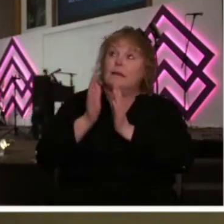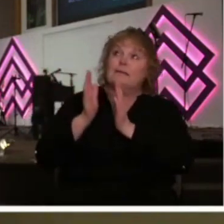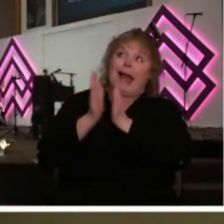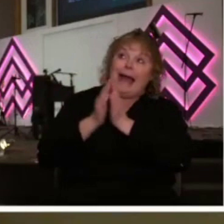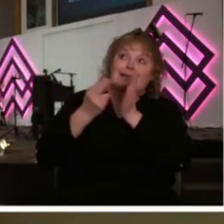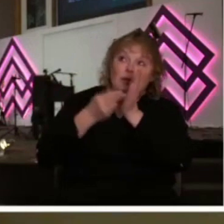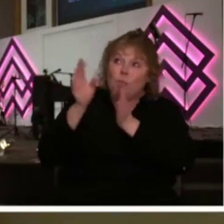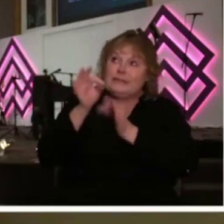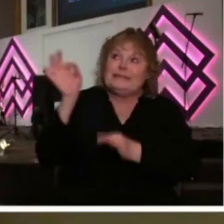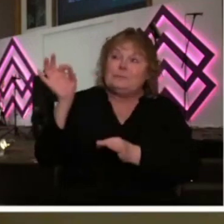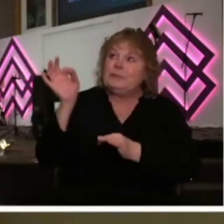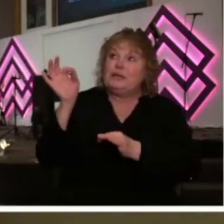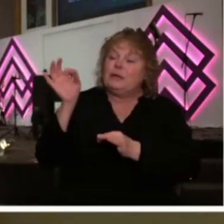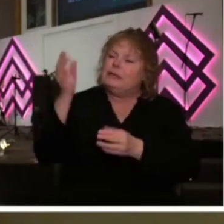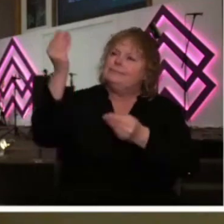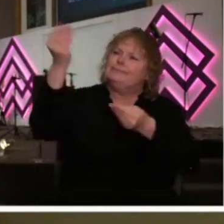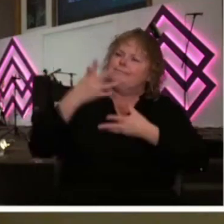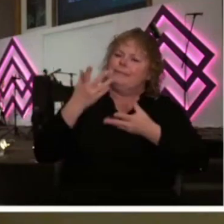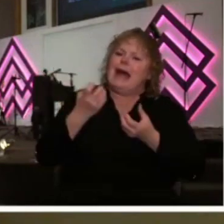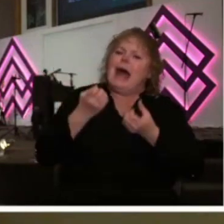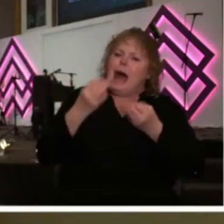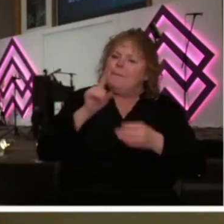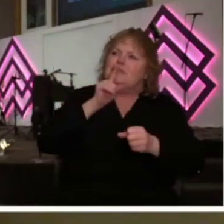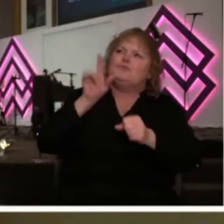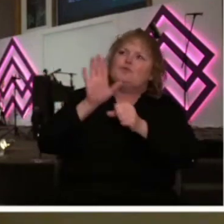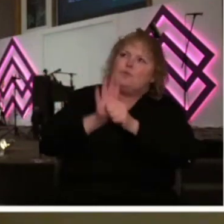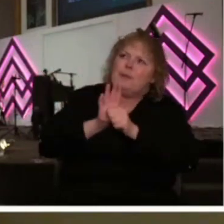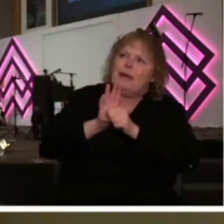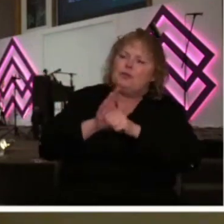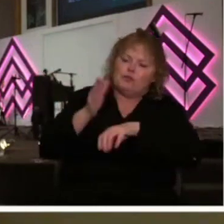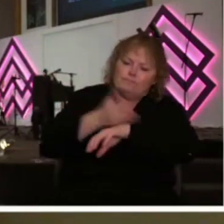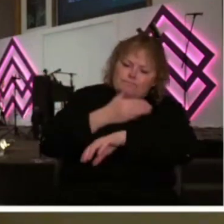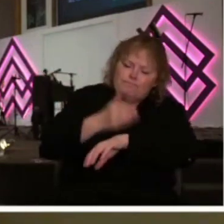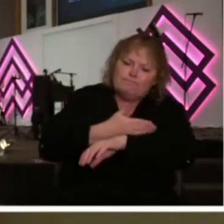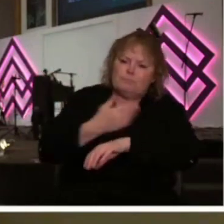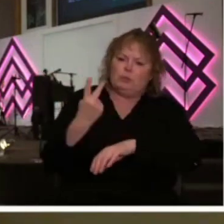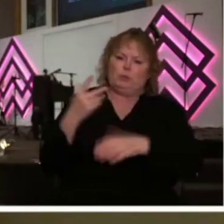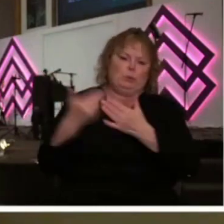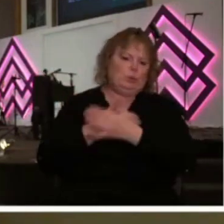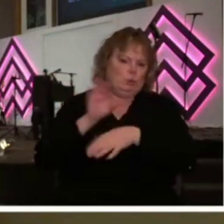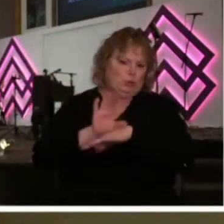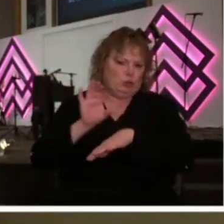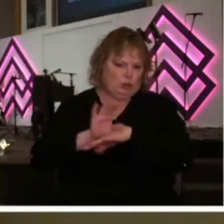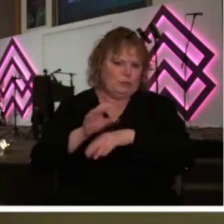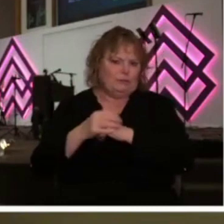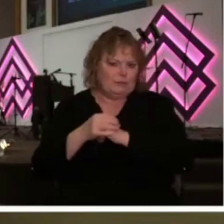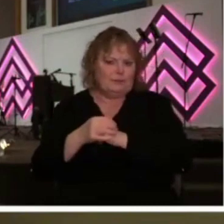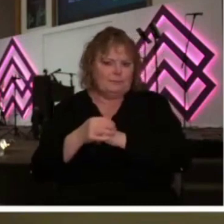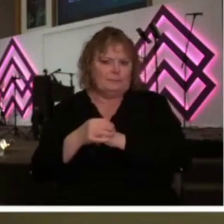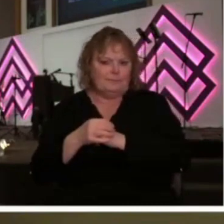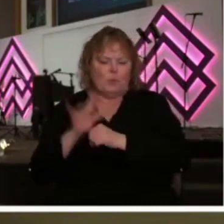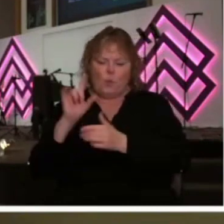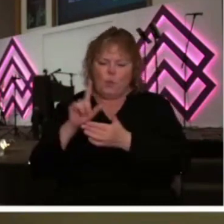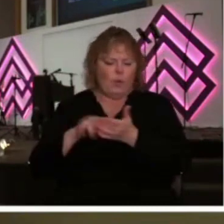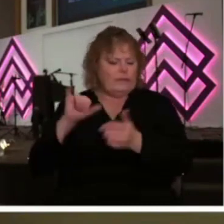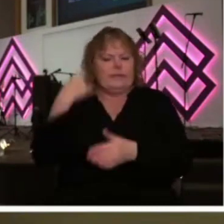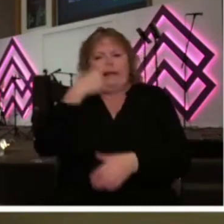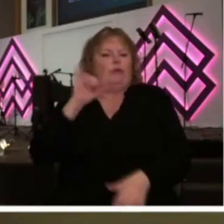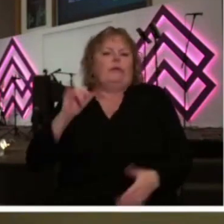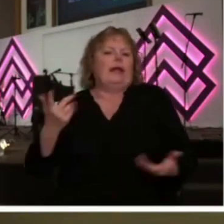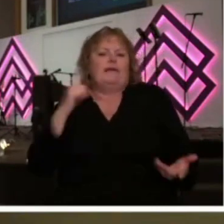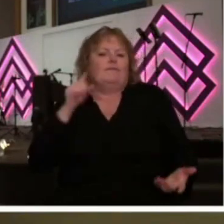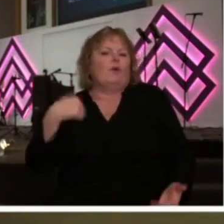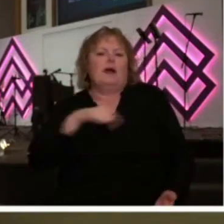him permission to leave an impression on your spirit as to what obedience for you looks like